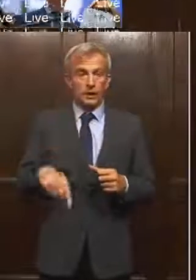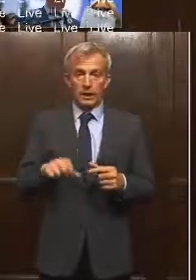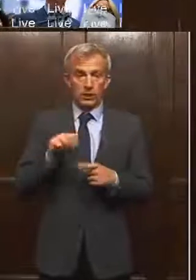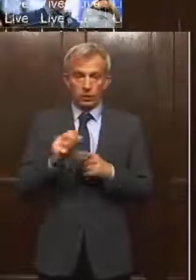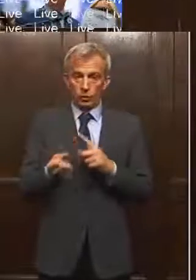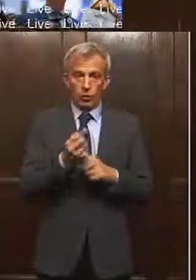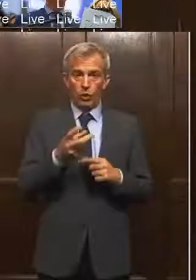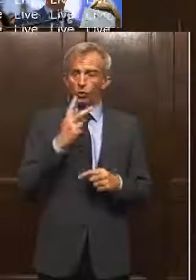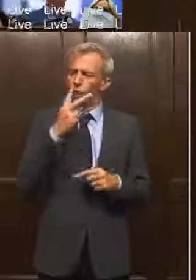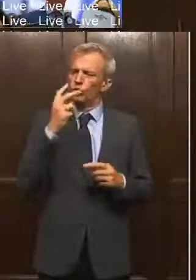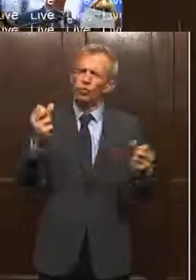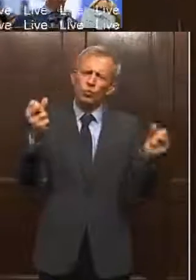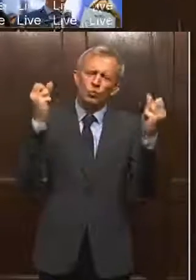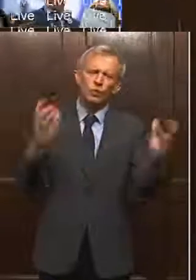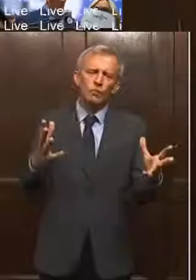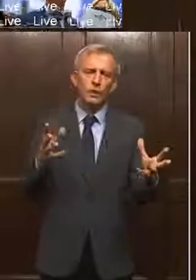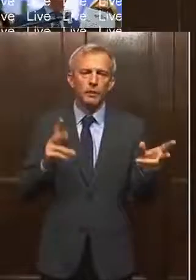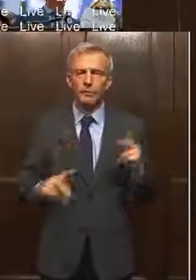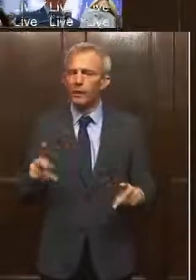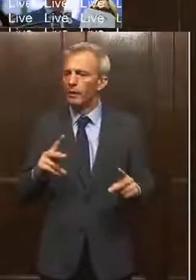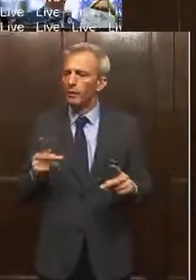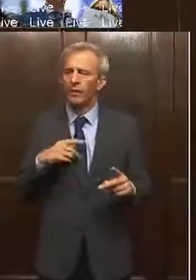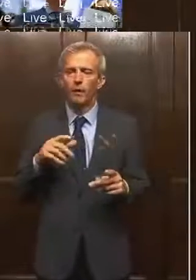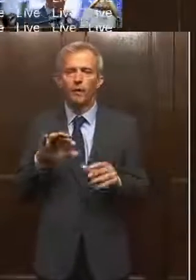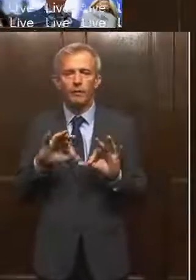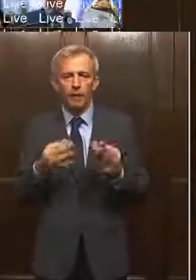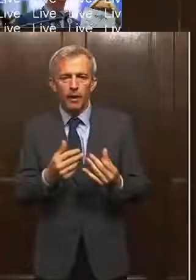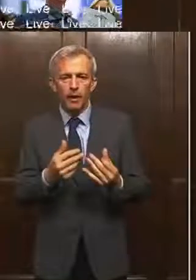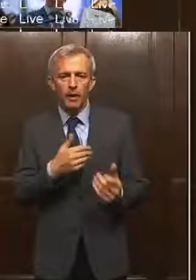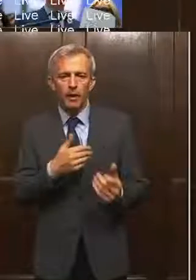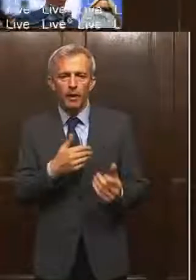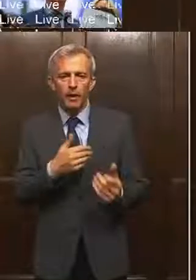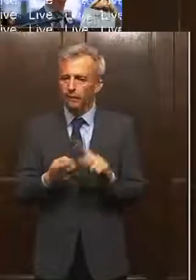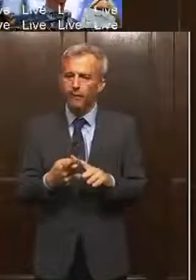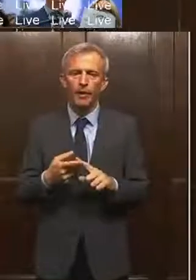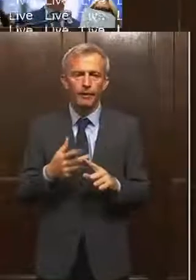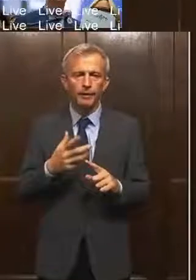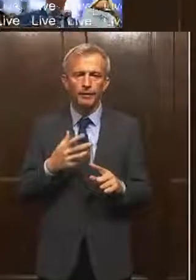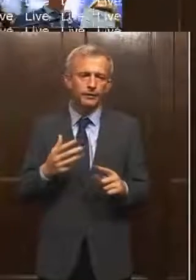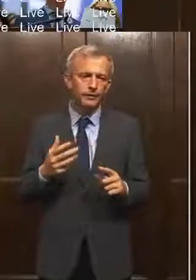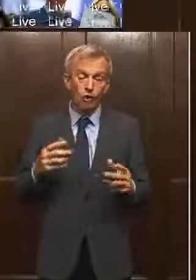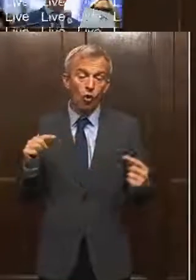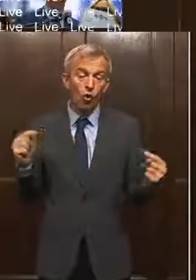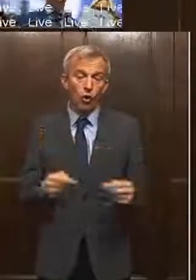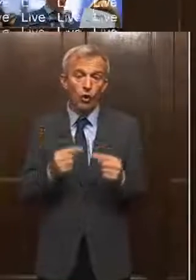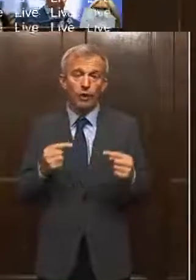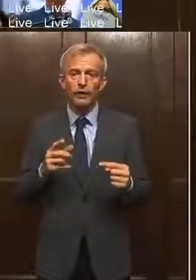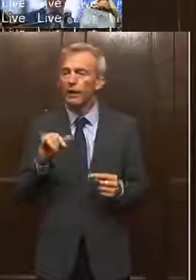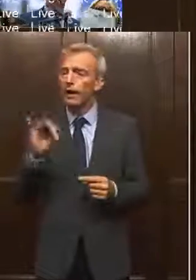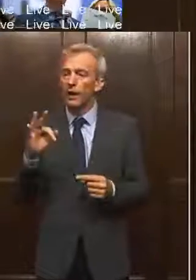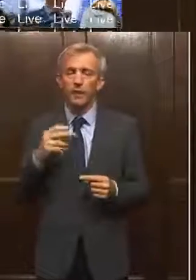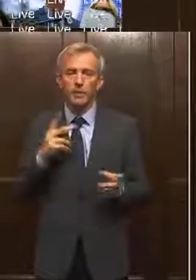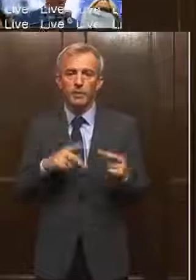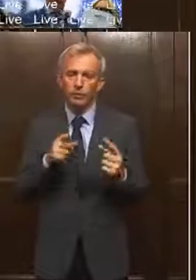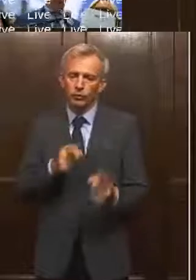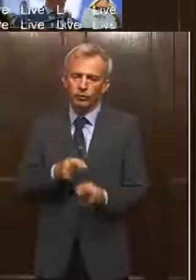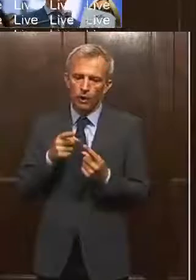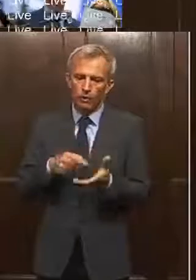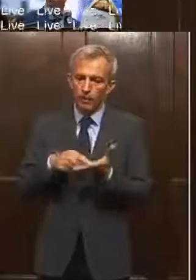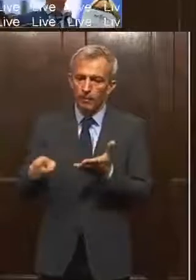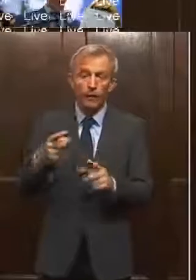neighbors, of our family members and friends and loved ones hurting, whether it's people struggling to pay the rent, folks